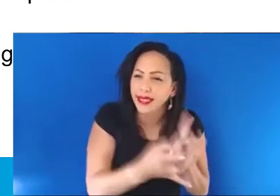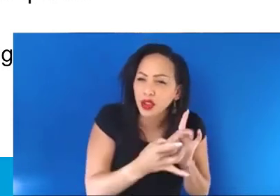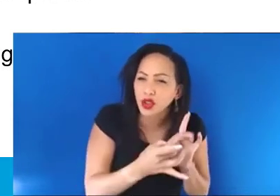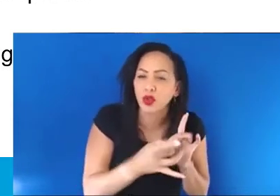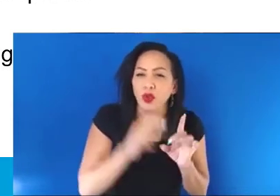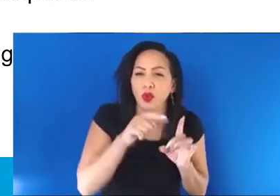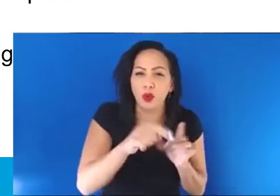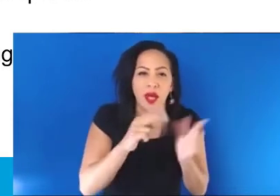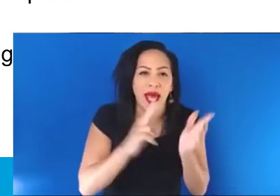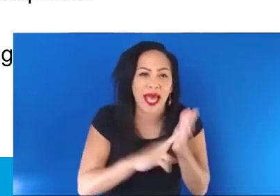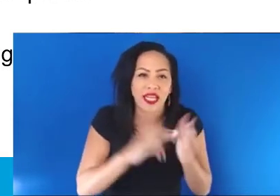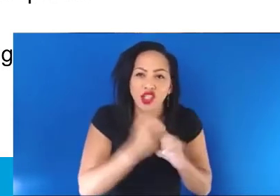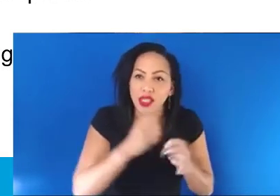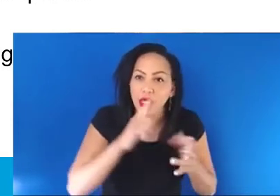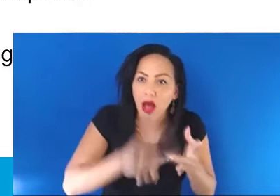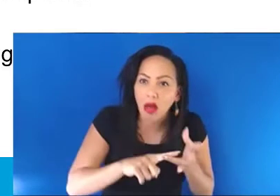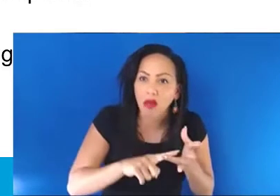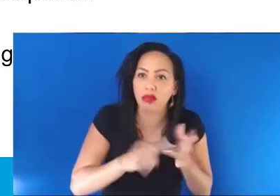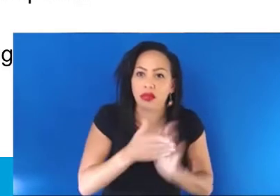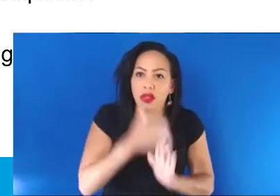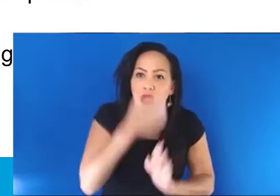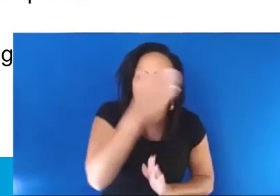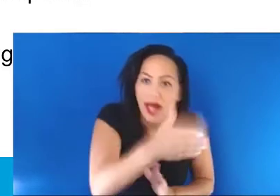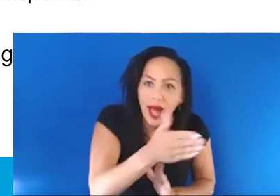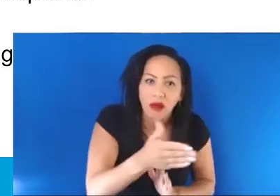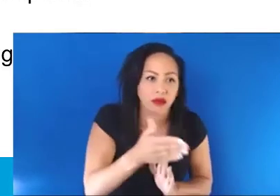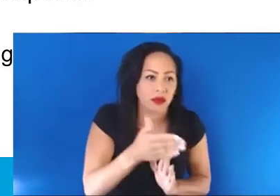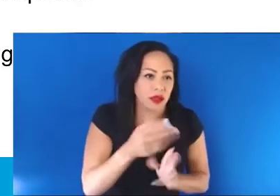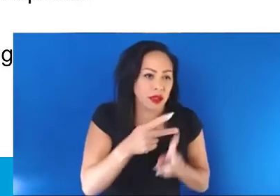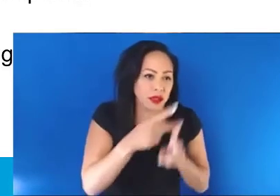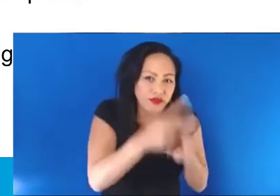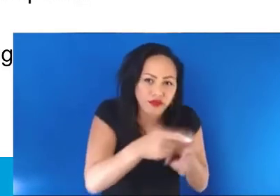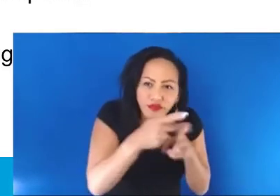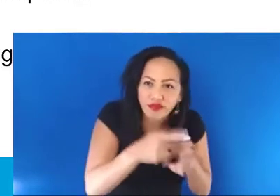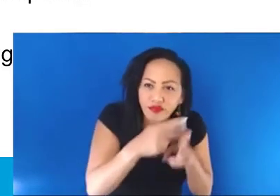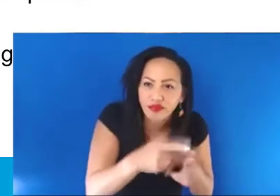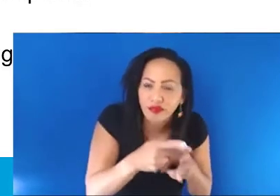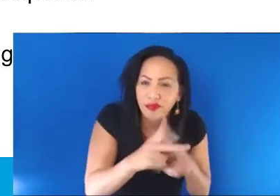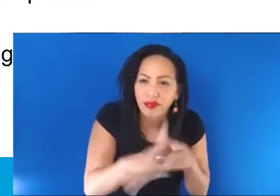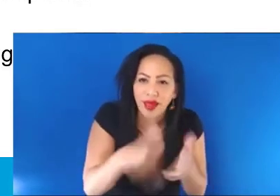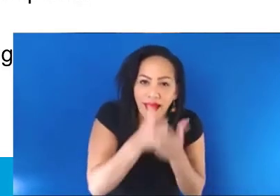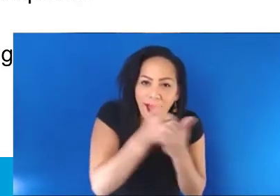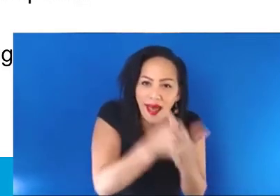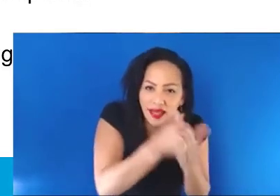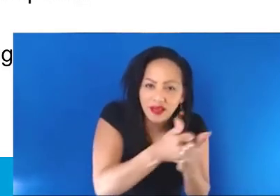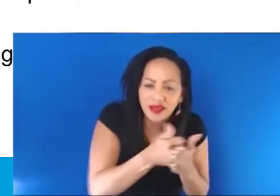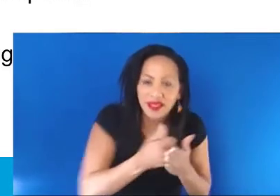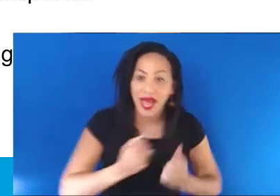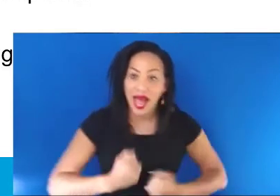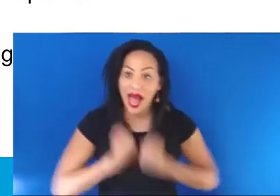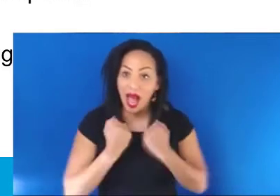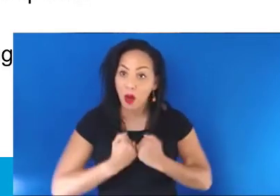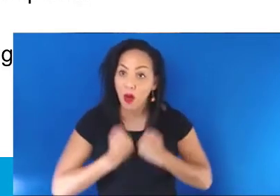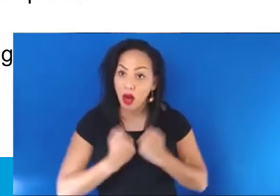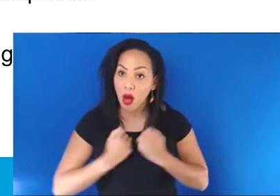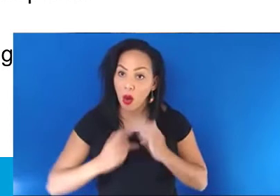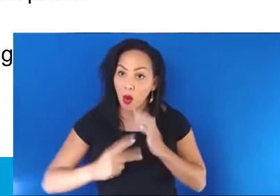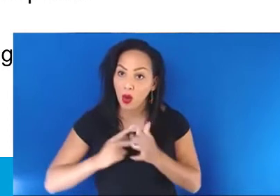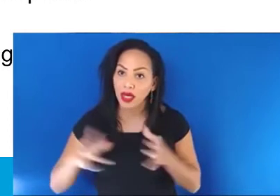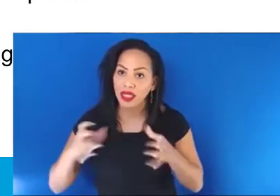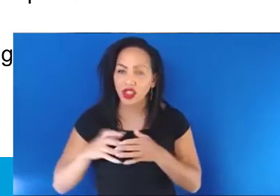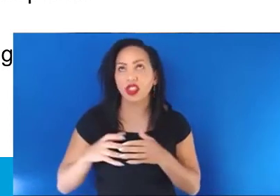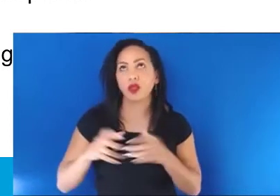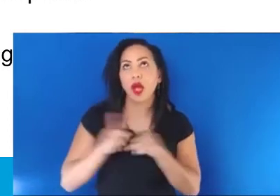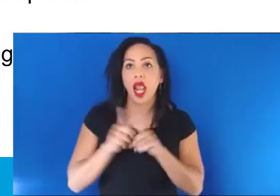their storytelling. Instead, what we found was that we were positioning ourselves as the savior